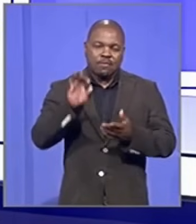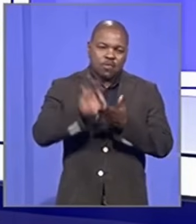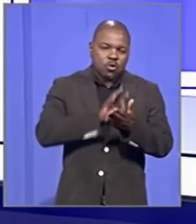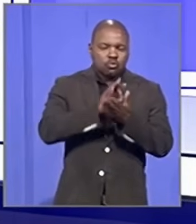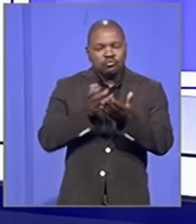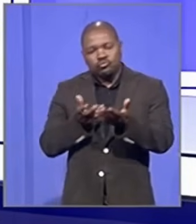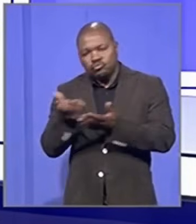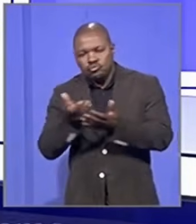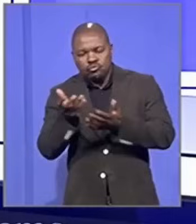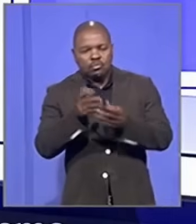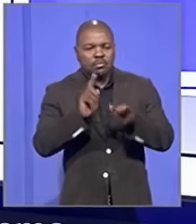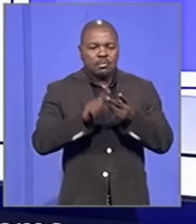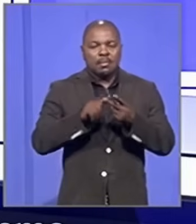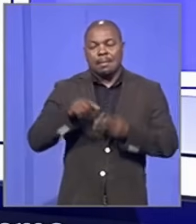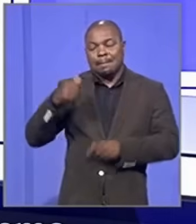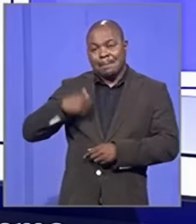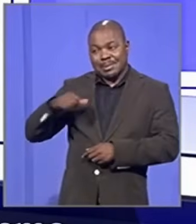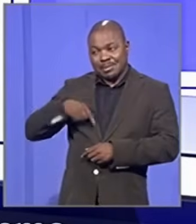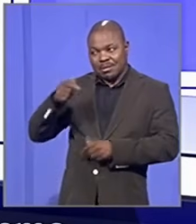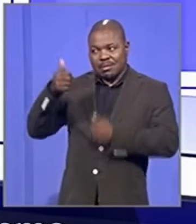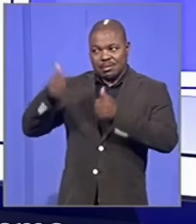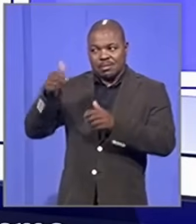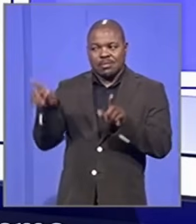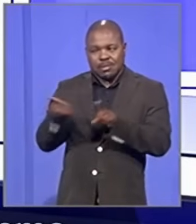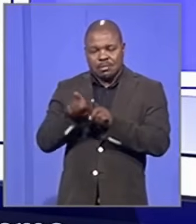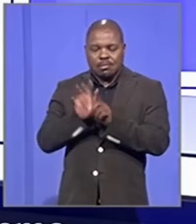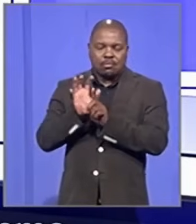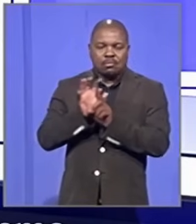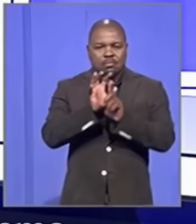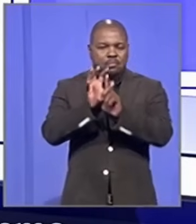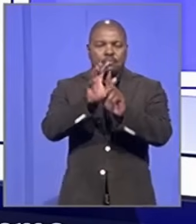farafarilwe gape le ke maloko magolwane ka masepaleng mogolo wa Cape Town.